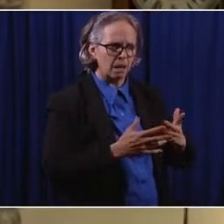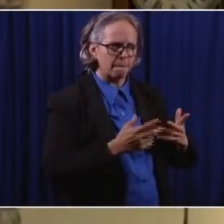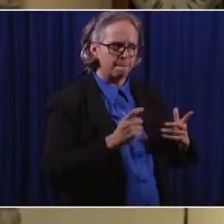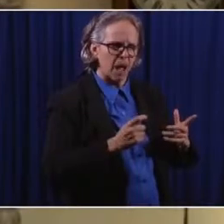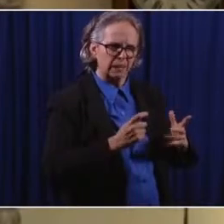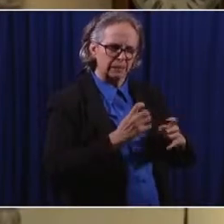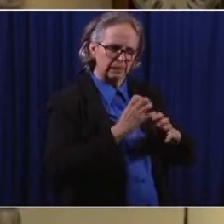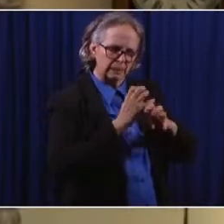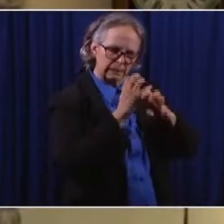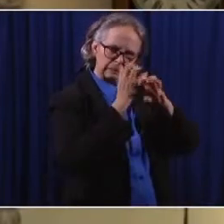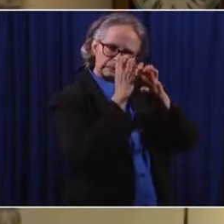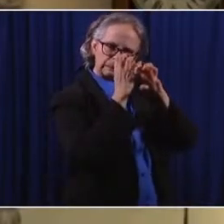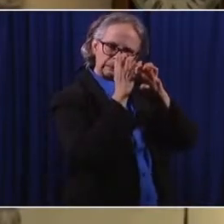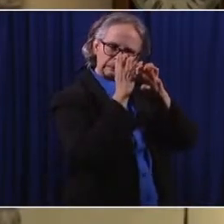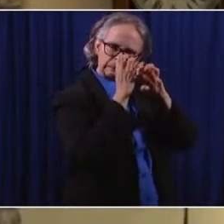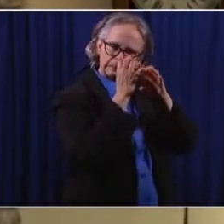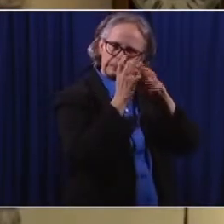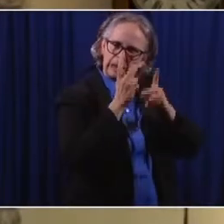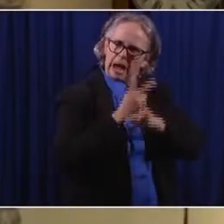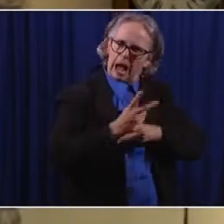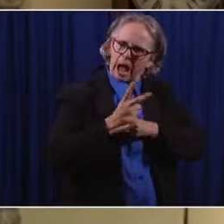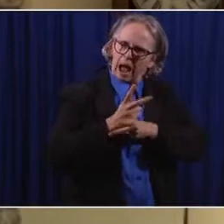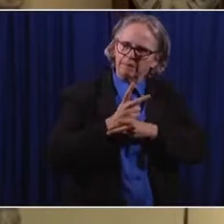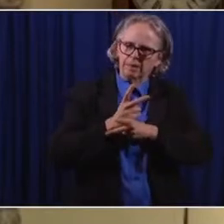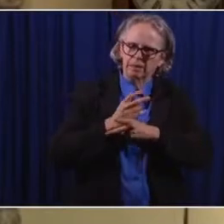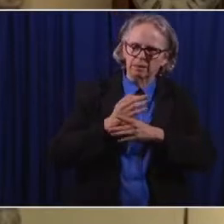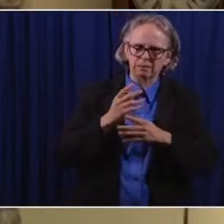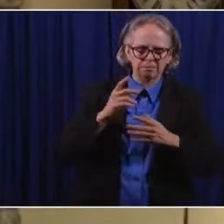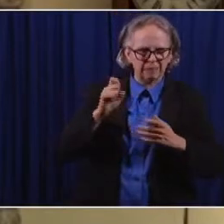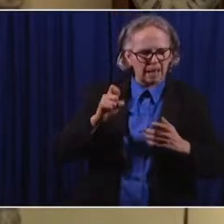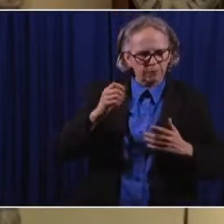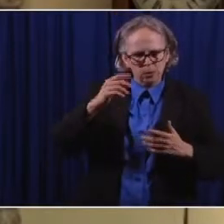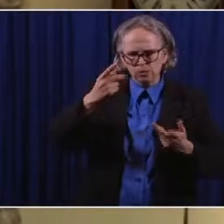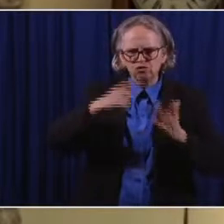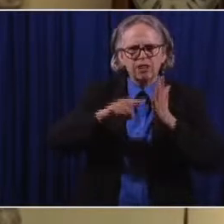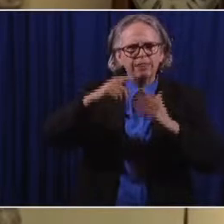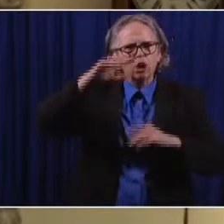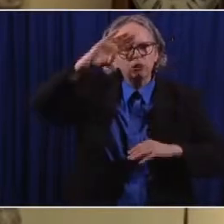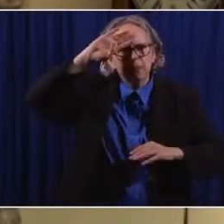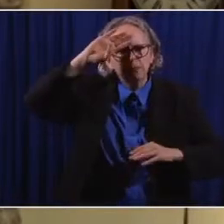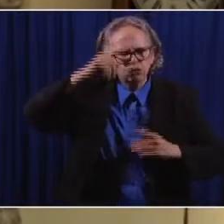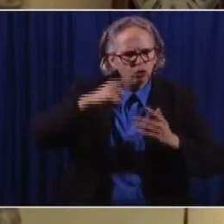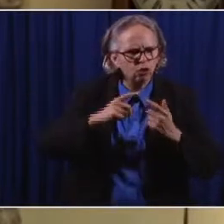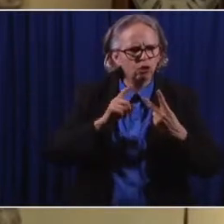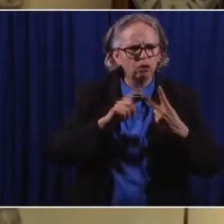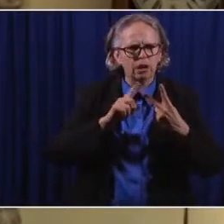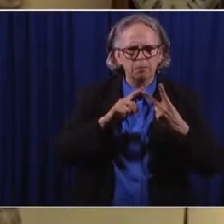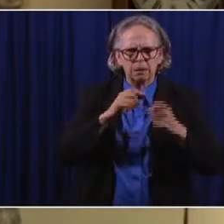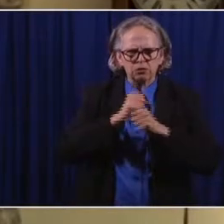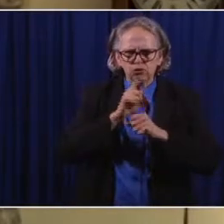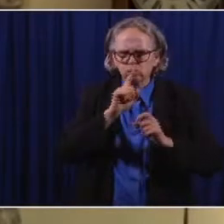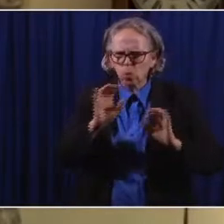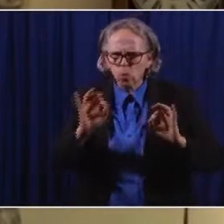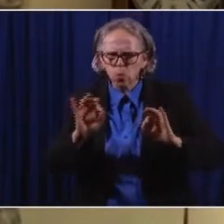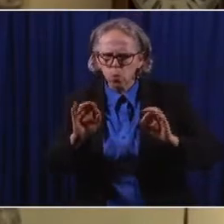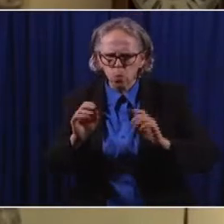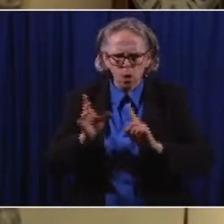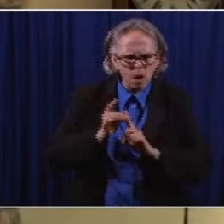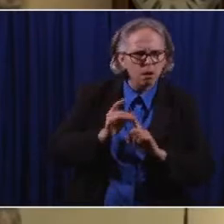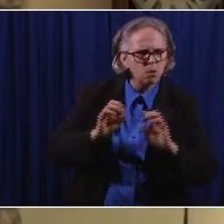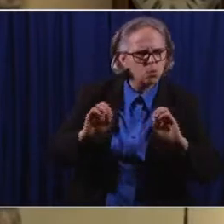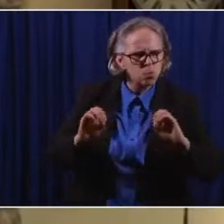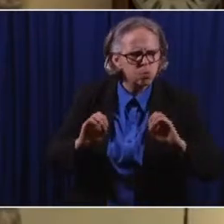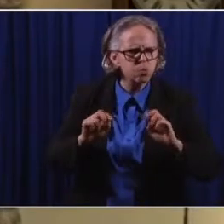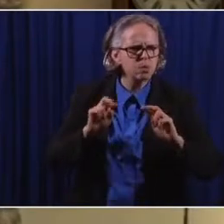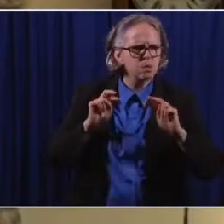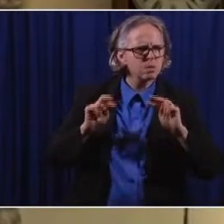not have temperature, that they not be positive. And at some point, we're going to be able to get to the